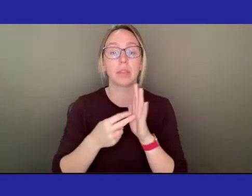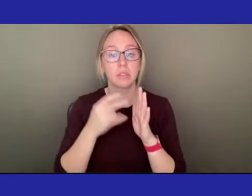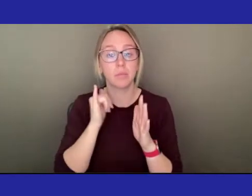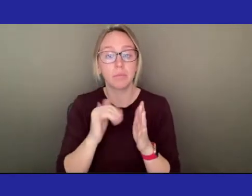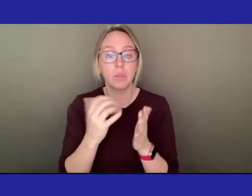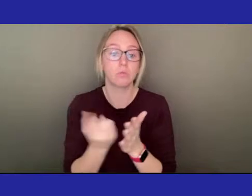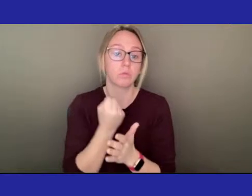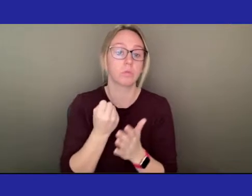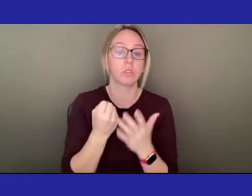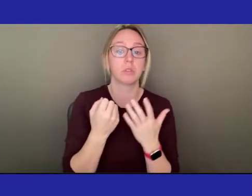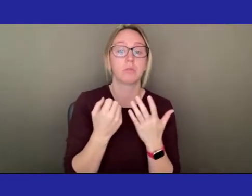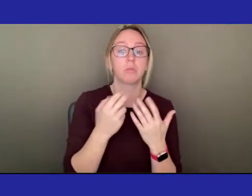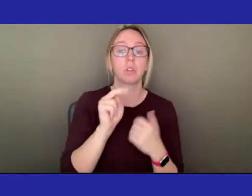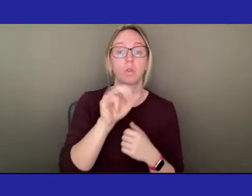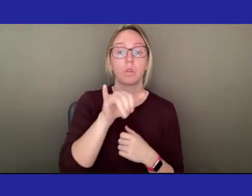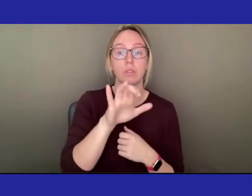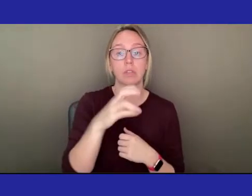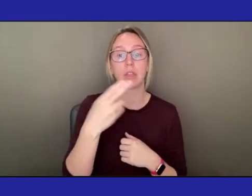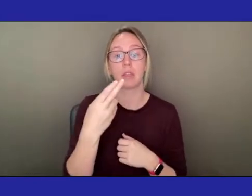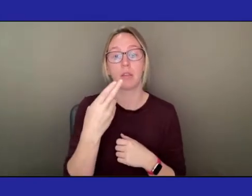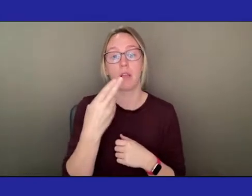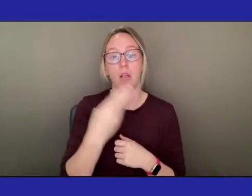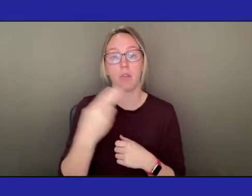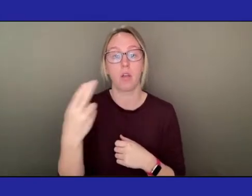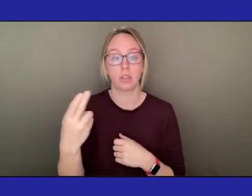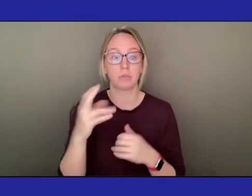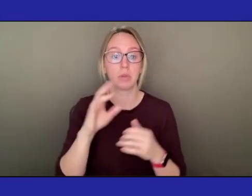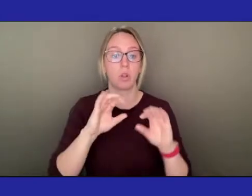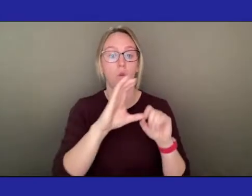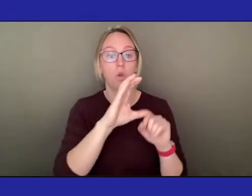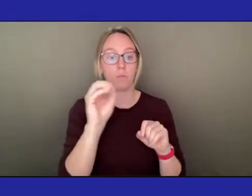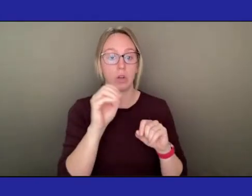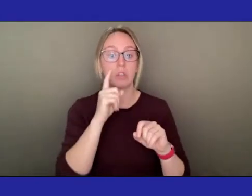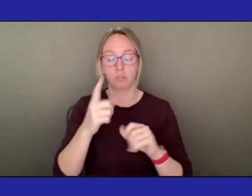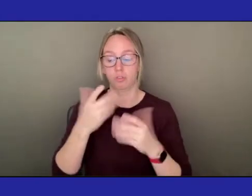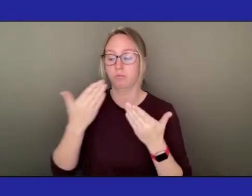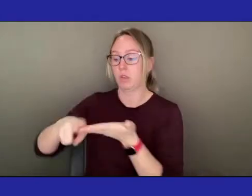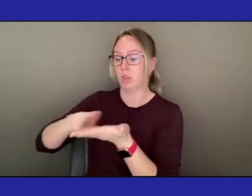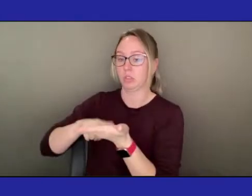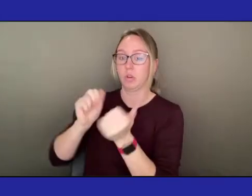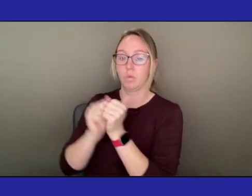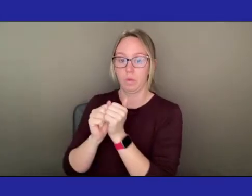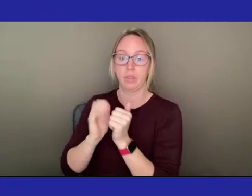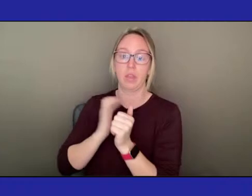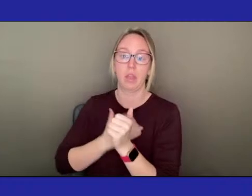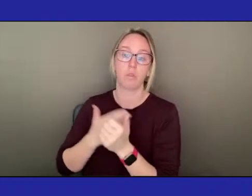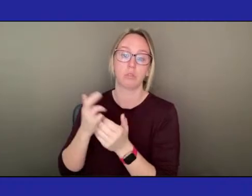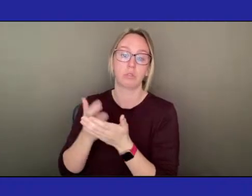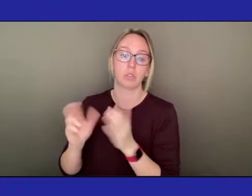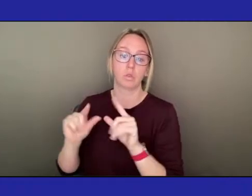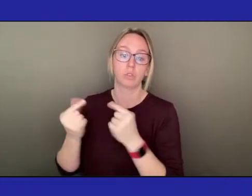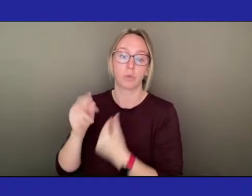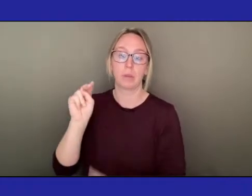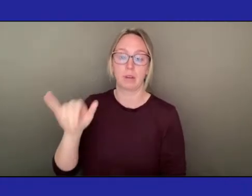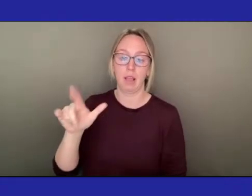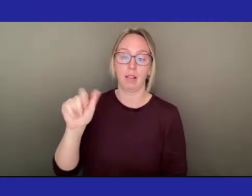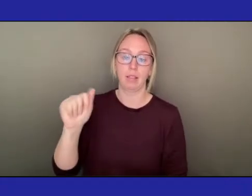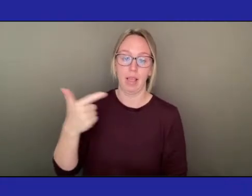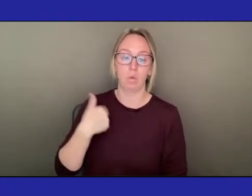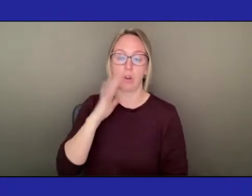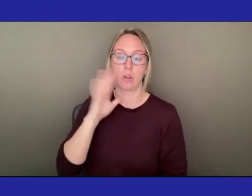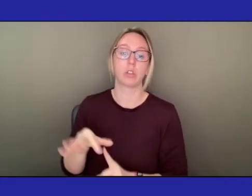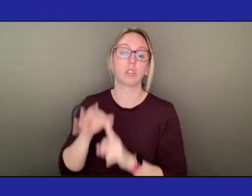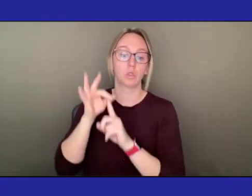into a contract with New York Legal Assistance Group, NILAG, as the sole source vendor under which NILAG will provide certain free